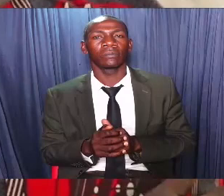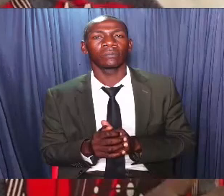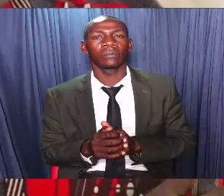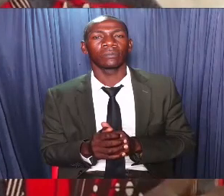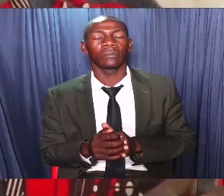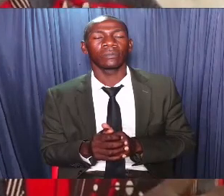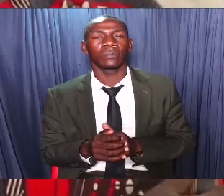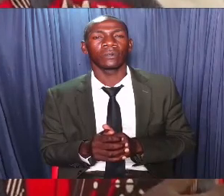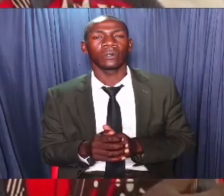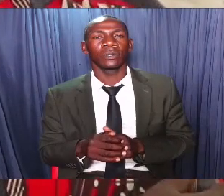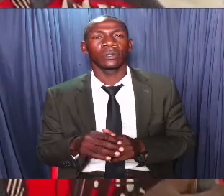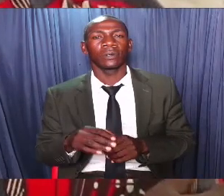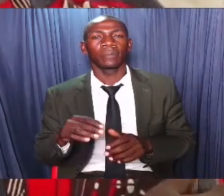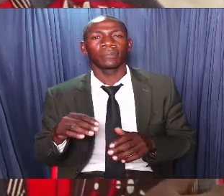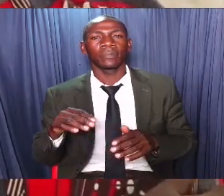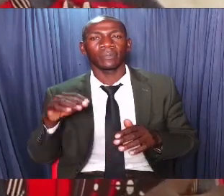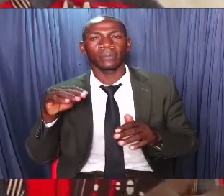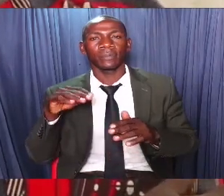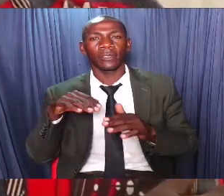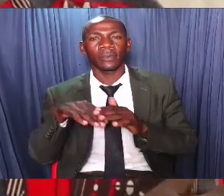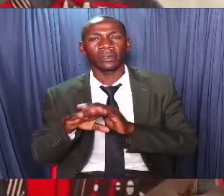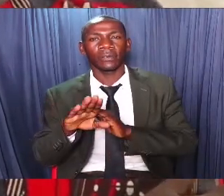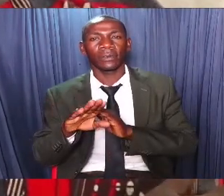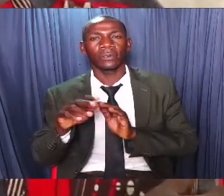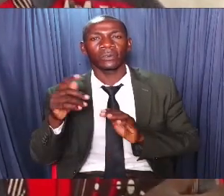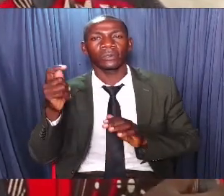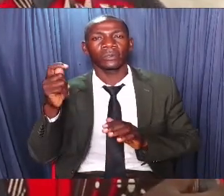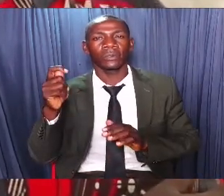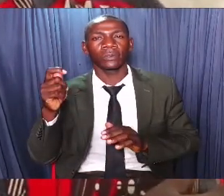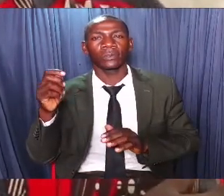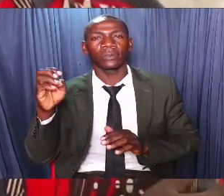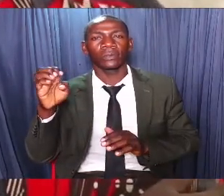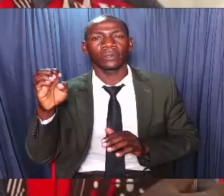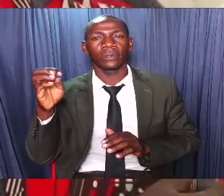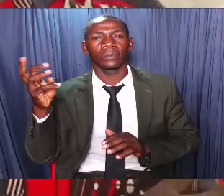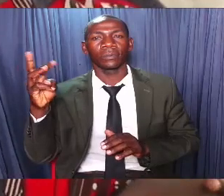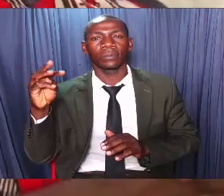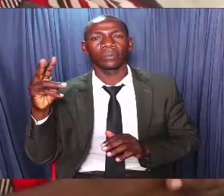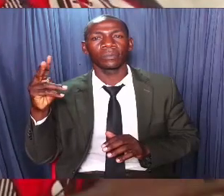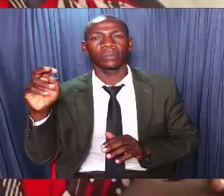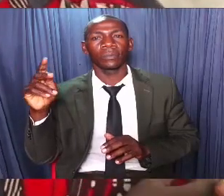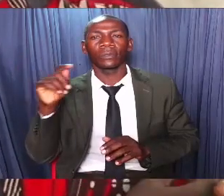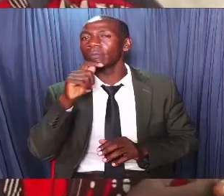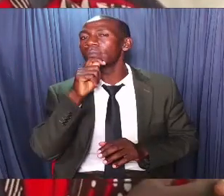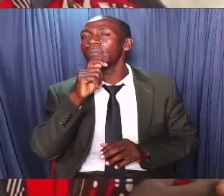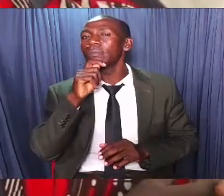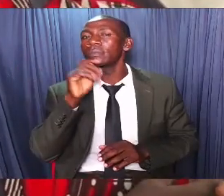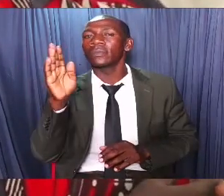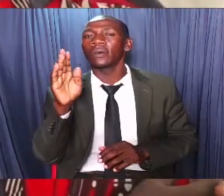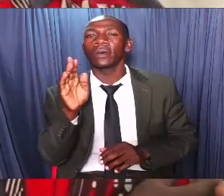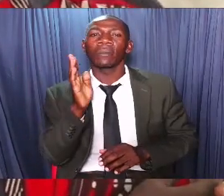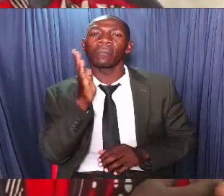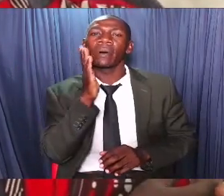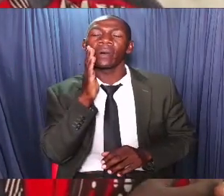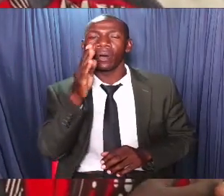Mimi nilienda tu Temeke juzi narudi nilikaa siku mbili nasikia uchovu mwili wote. I went to Temeke the other day coming back I was feeling very tired. Niliwaza mama ni Mungu atamtia